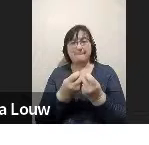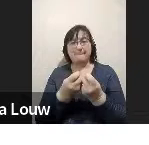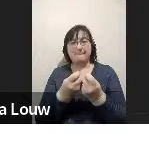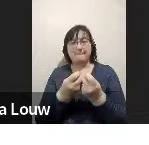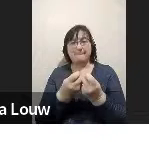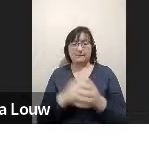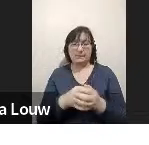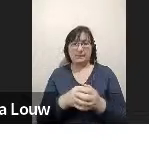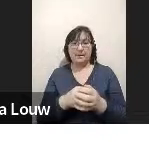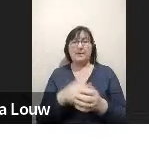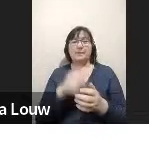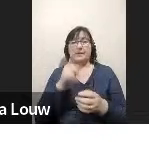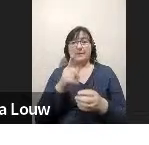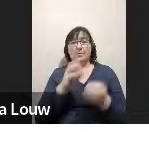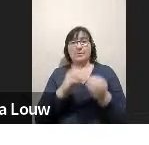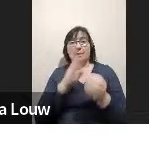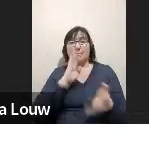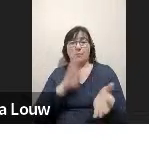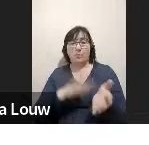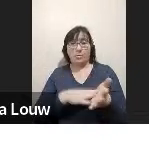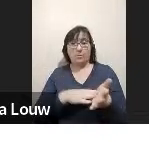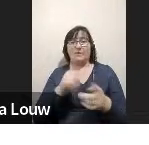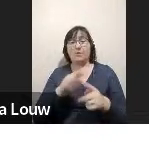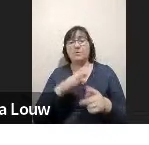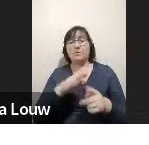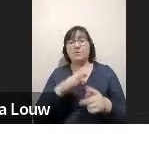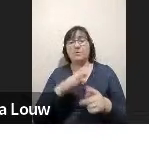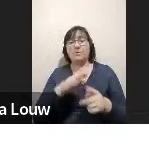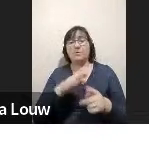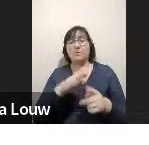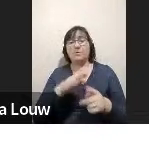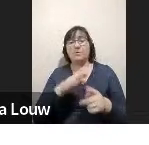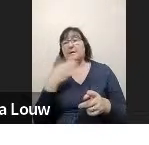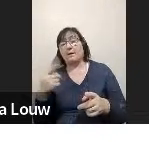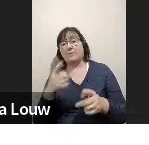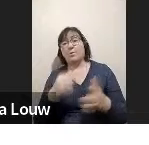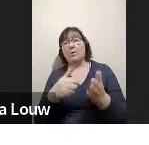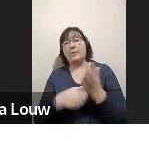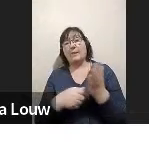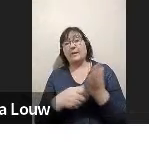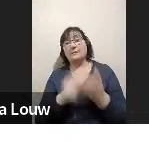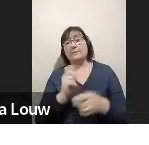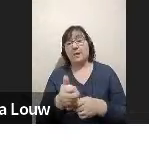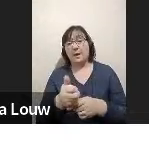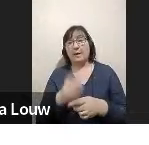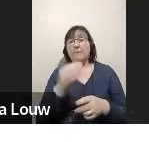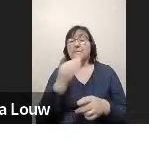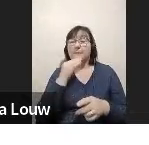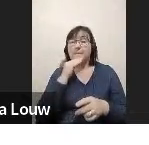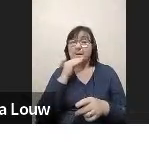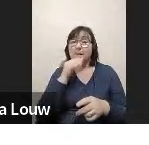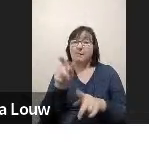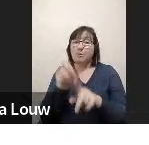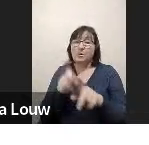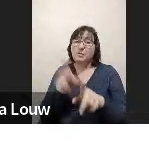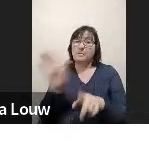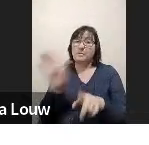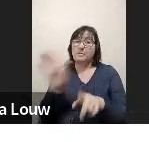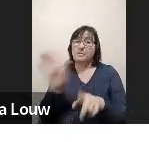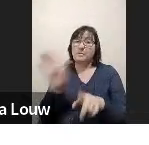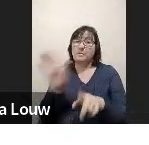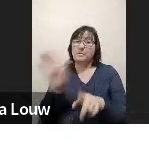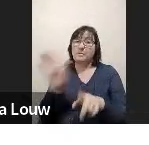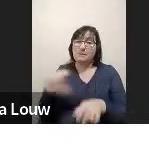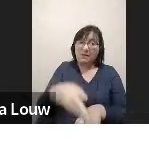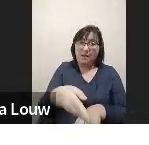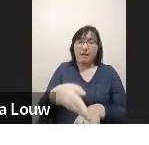okay, the taxpayer has to be present at the time of the appointment for the authentication